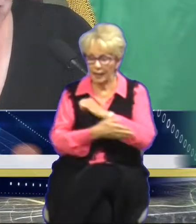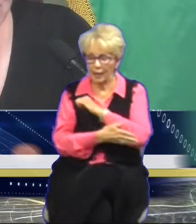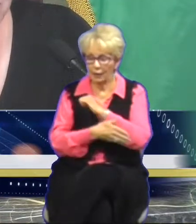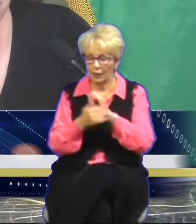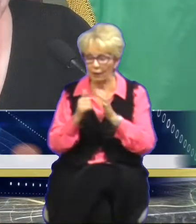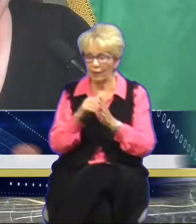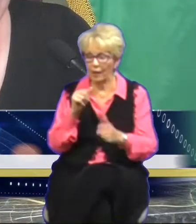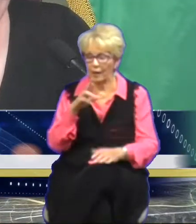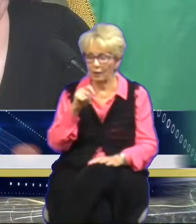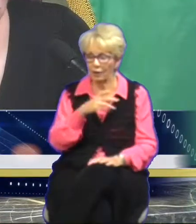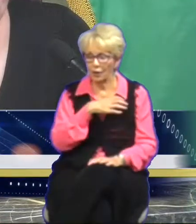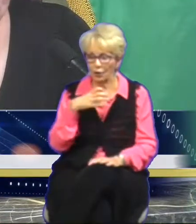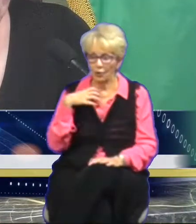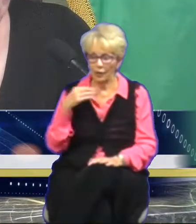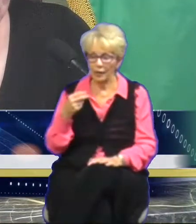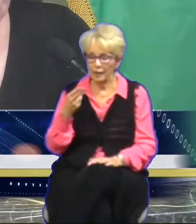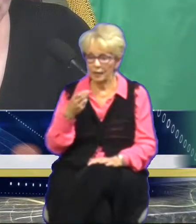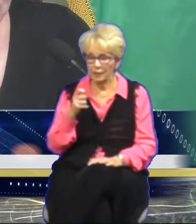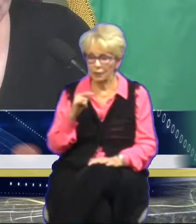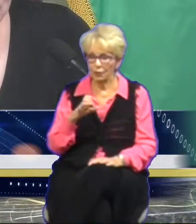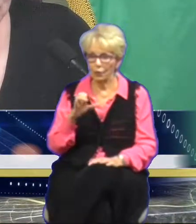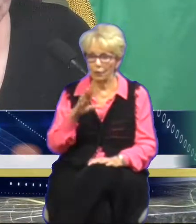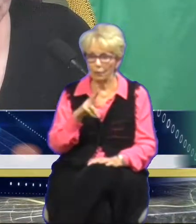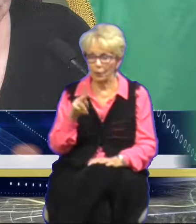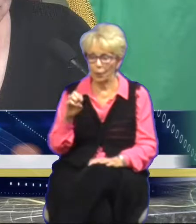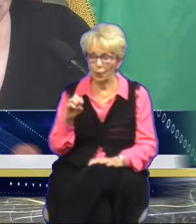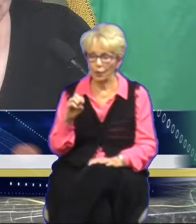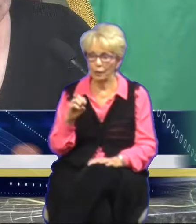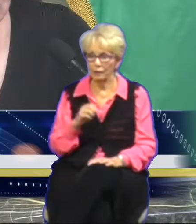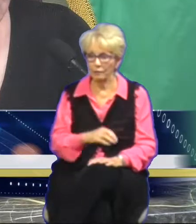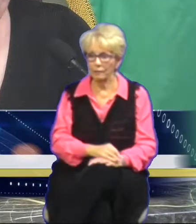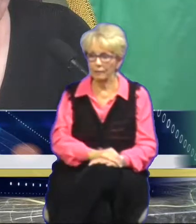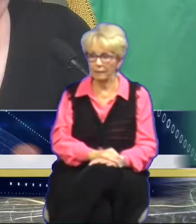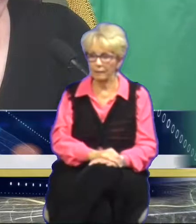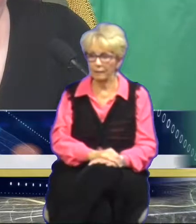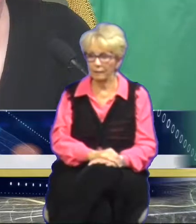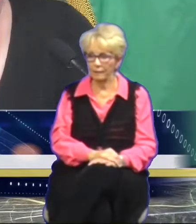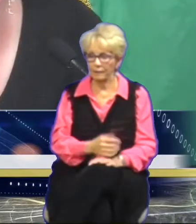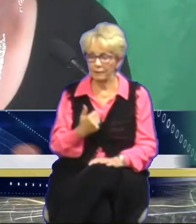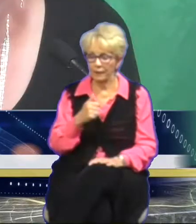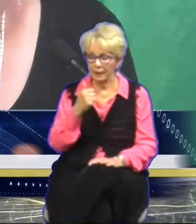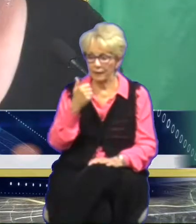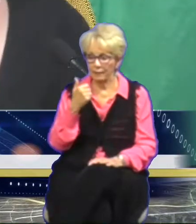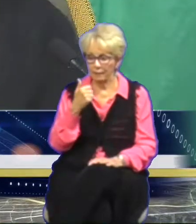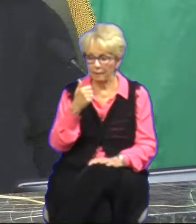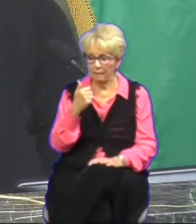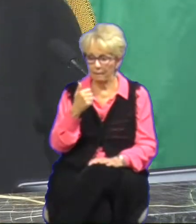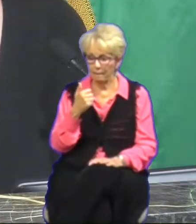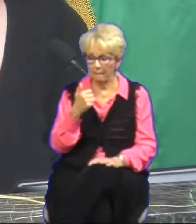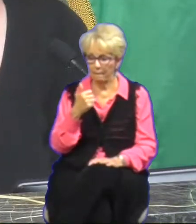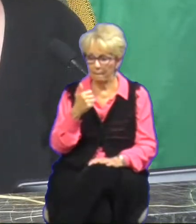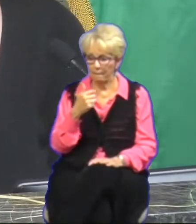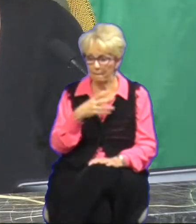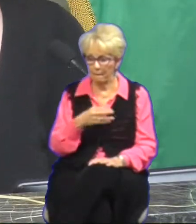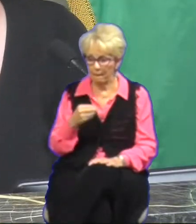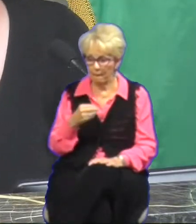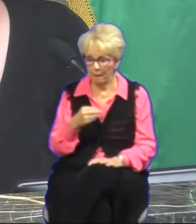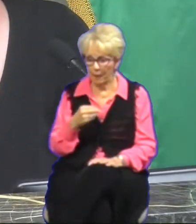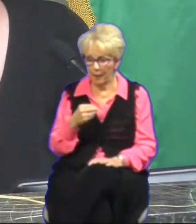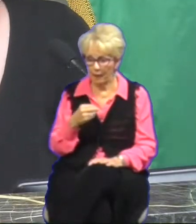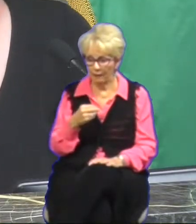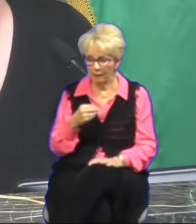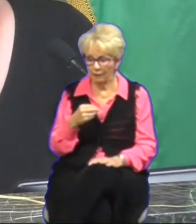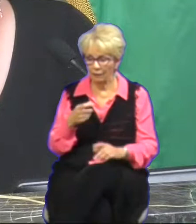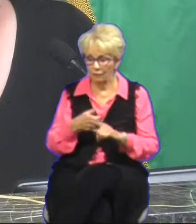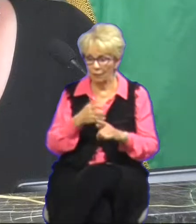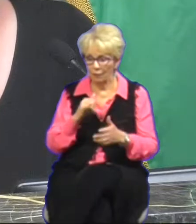the Arts Council and Historic Burke. Did I leave out anybody? And out of